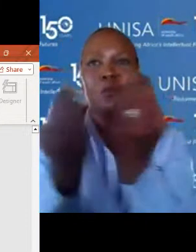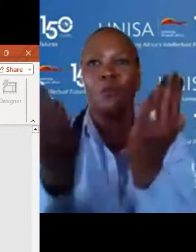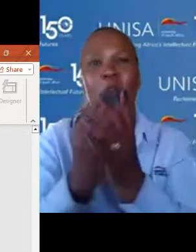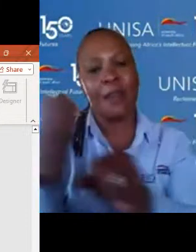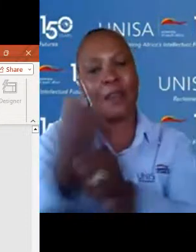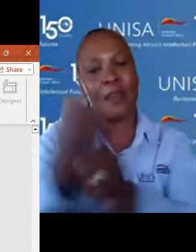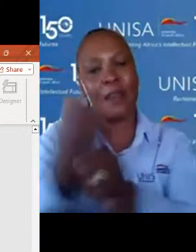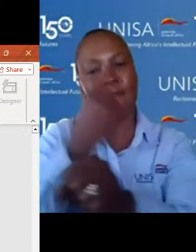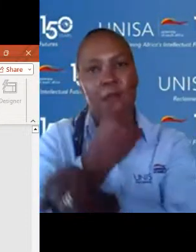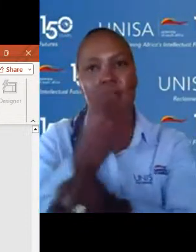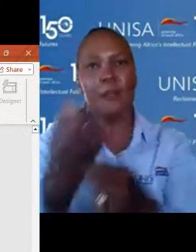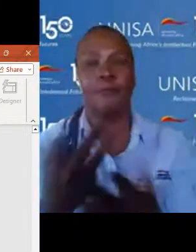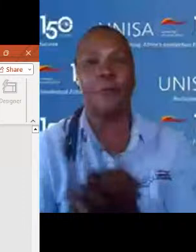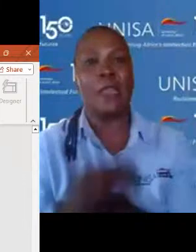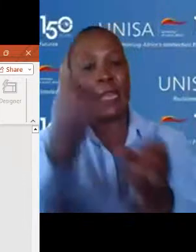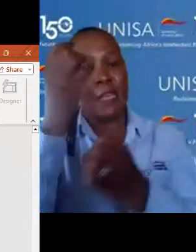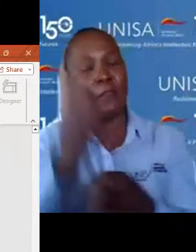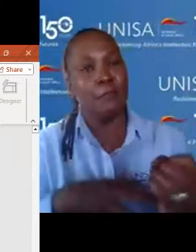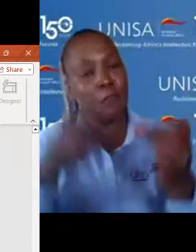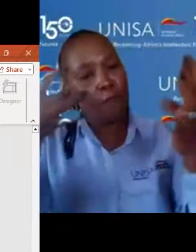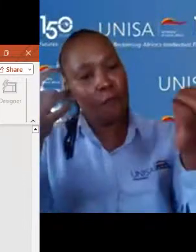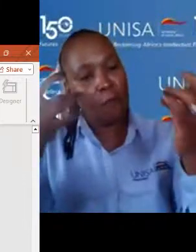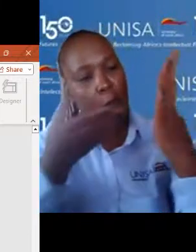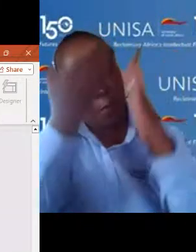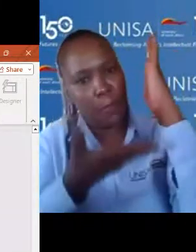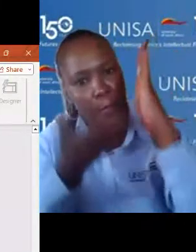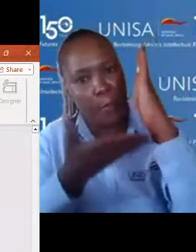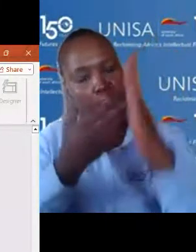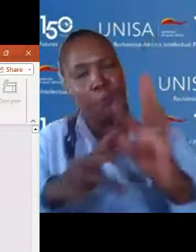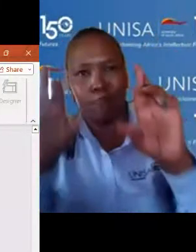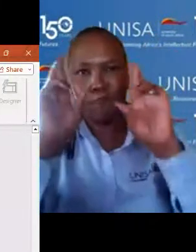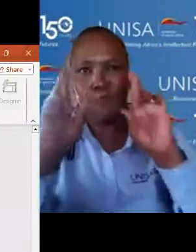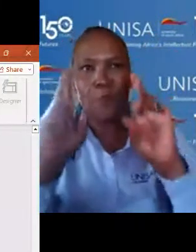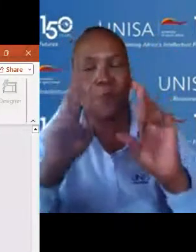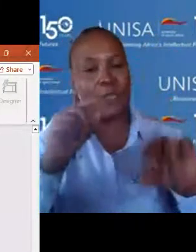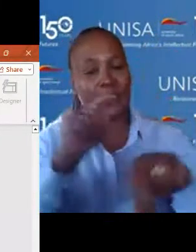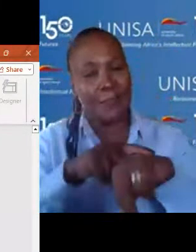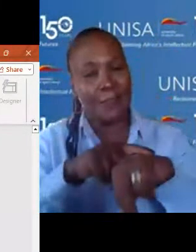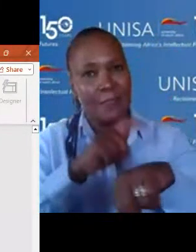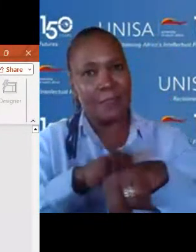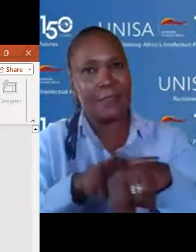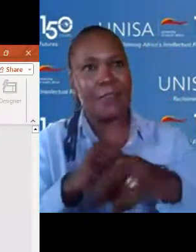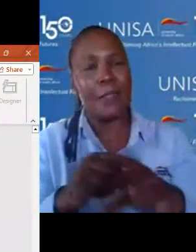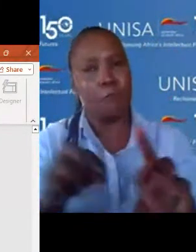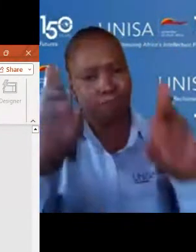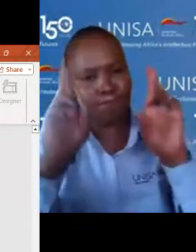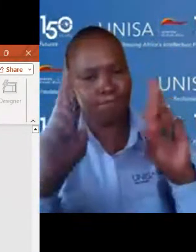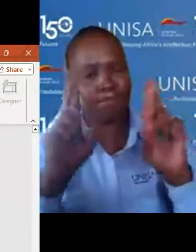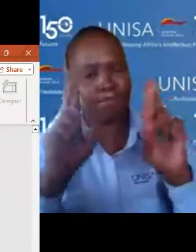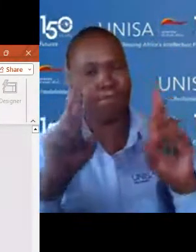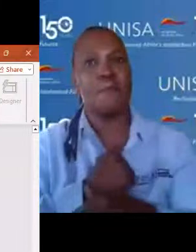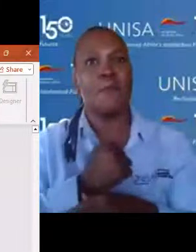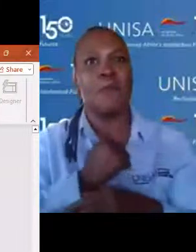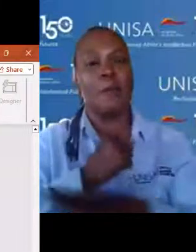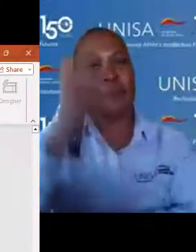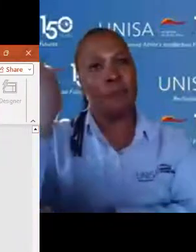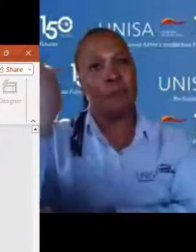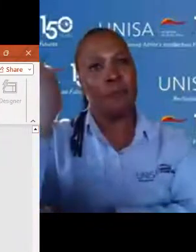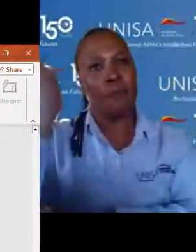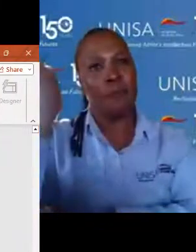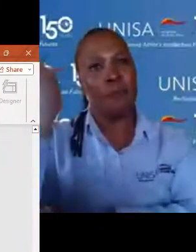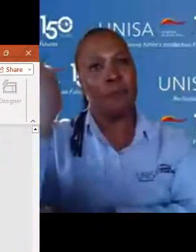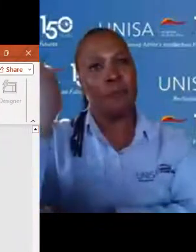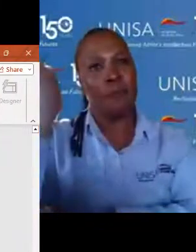The details are there. I'm hoping that at this stage, I'm hoping that my presentation can be